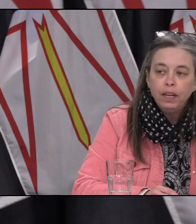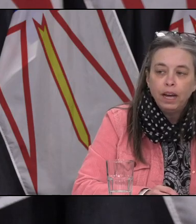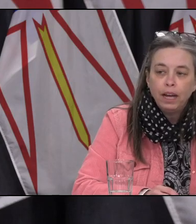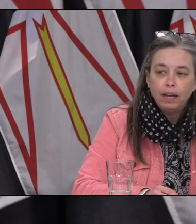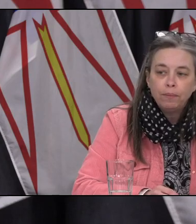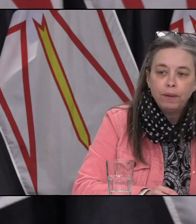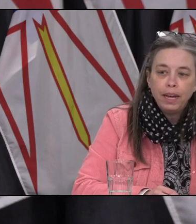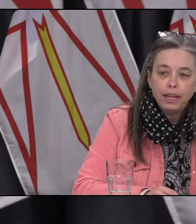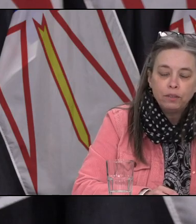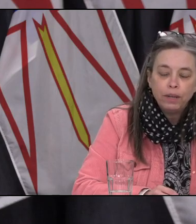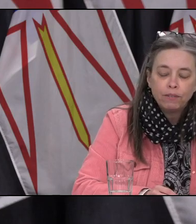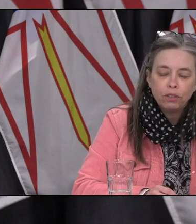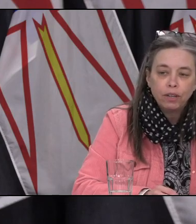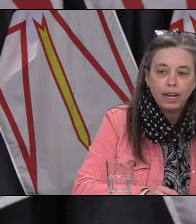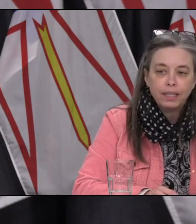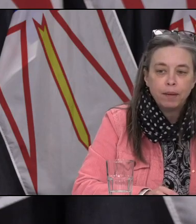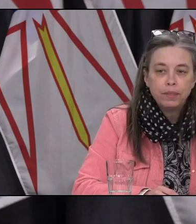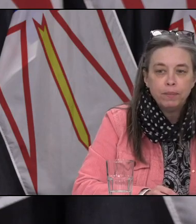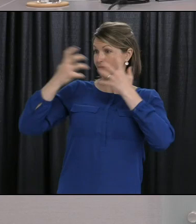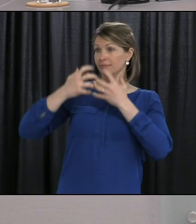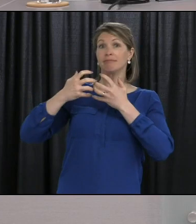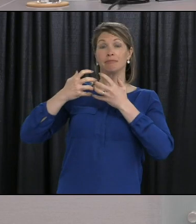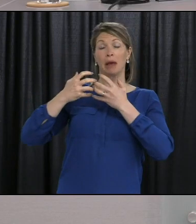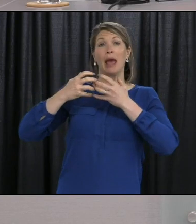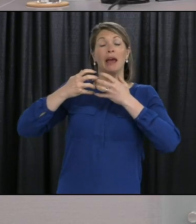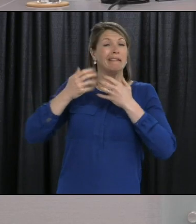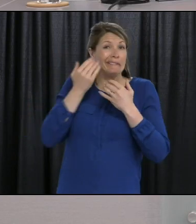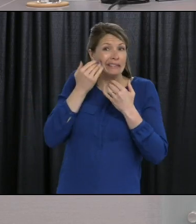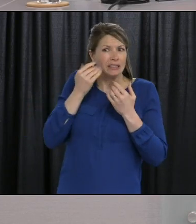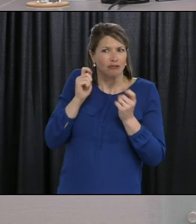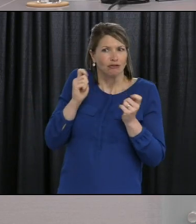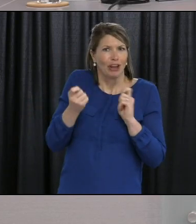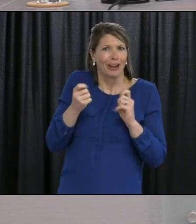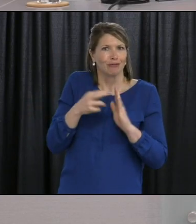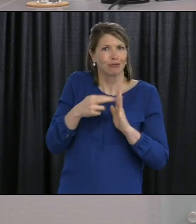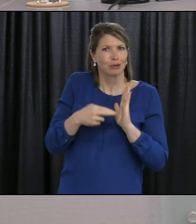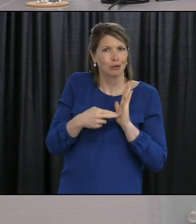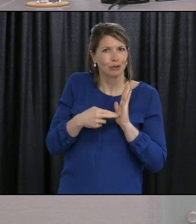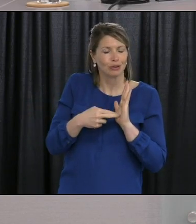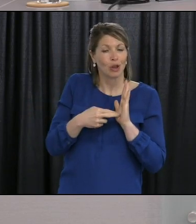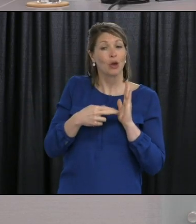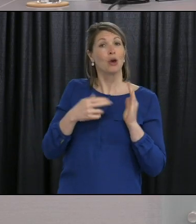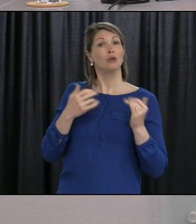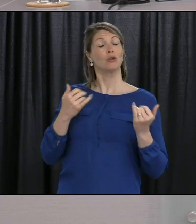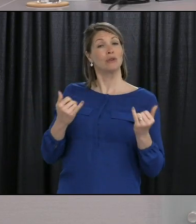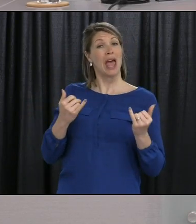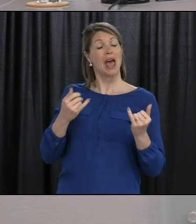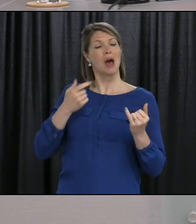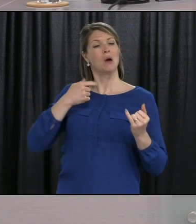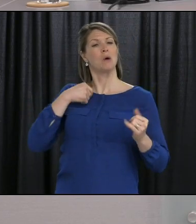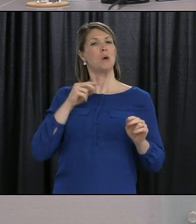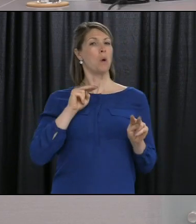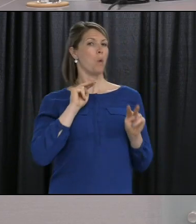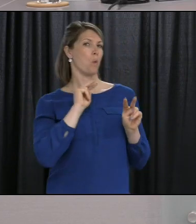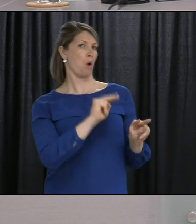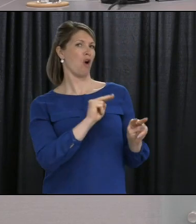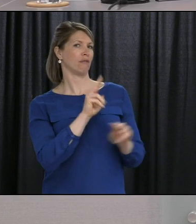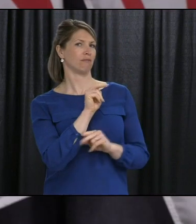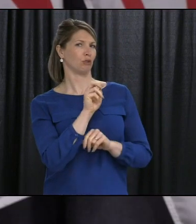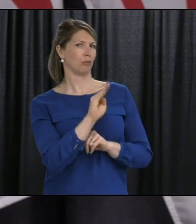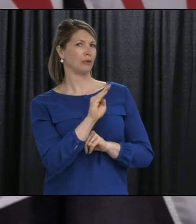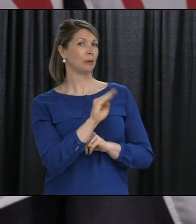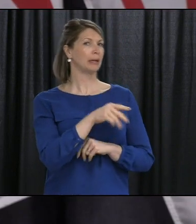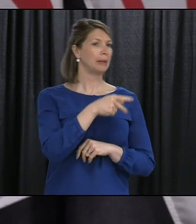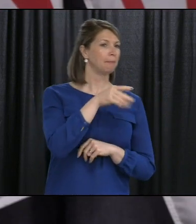happen, and we have to look at the epidemiology in each of those provinces to see if